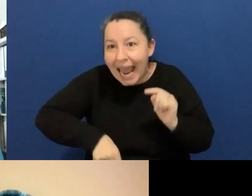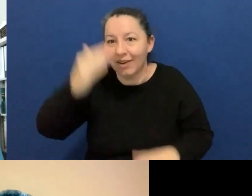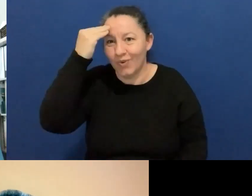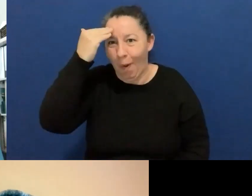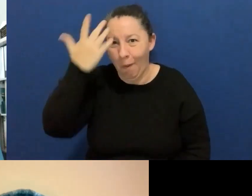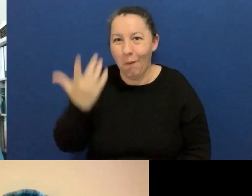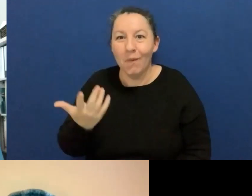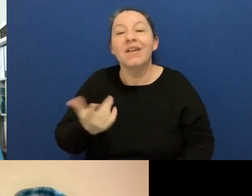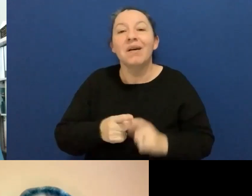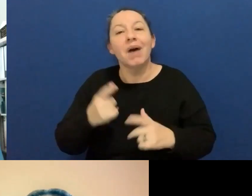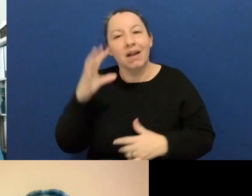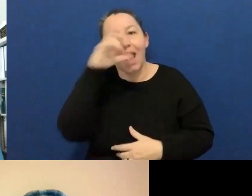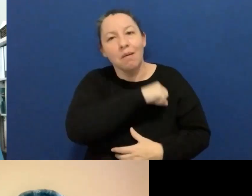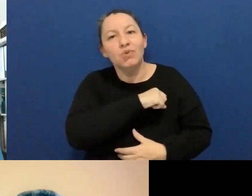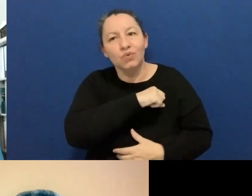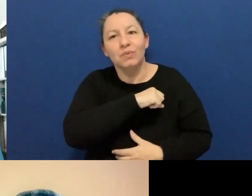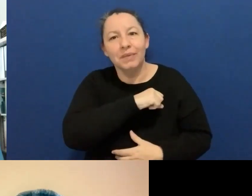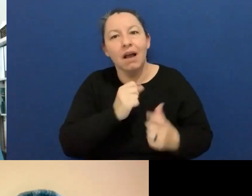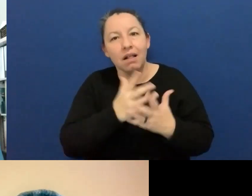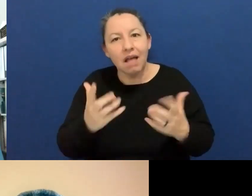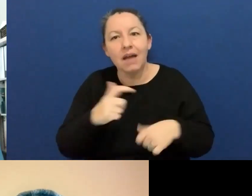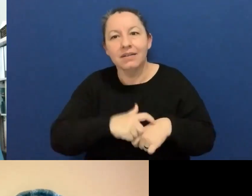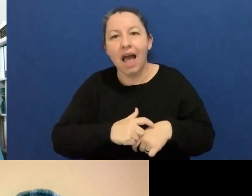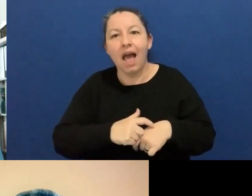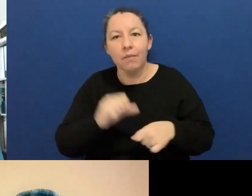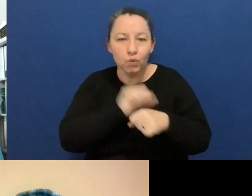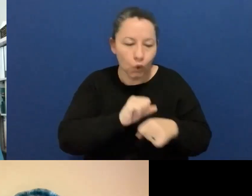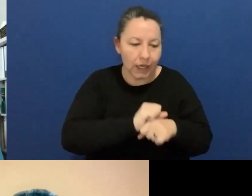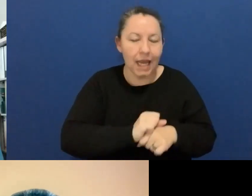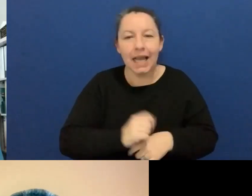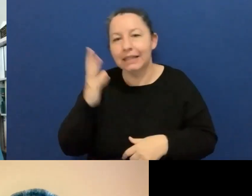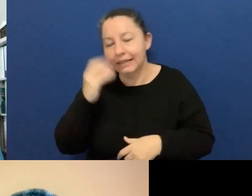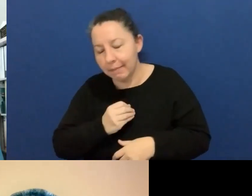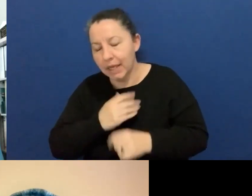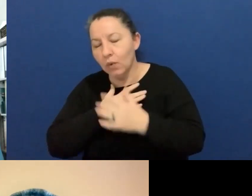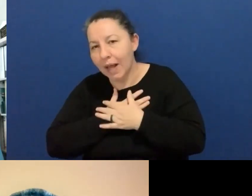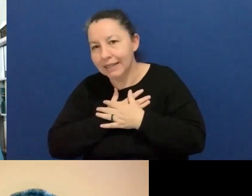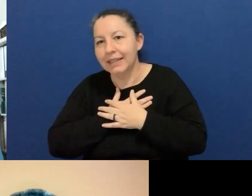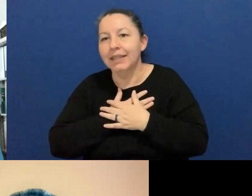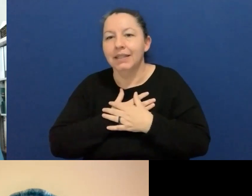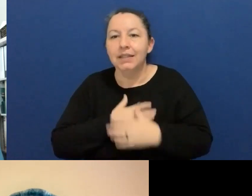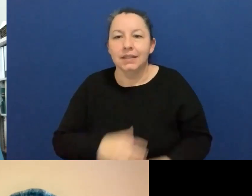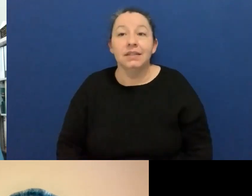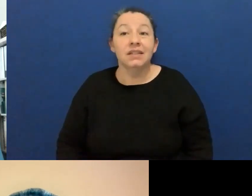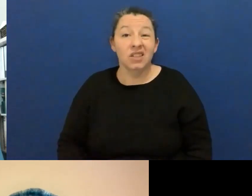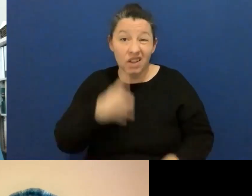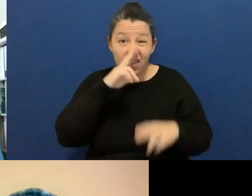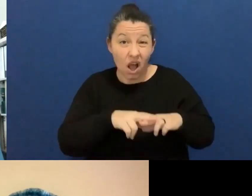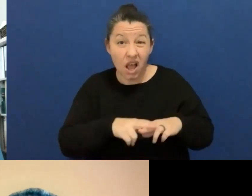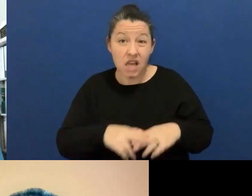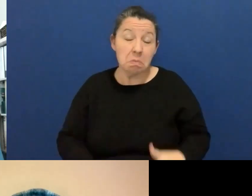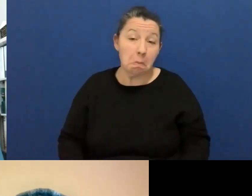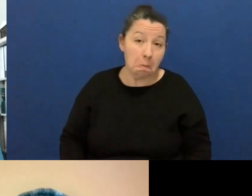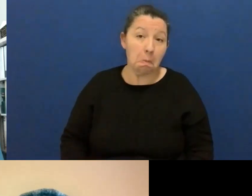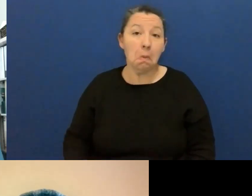I'm assuming that a lot of their time was just spent working and sleeping and resting. But for fun, we do